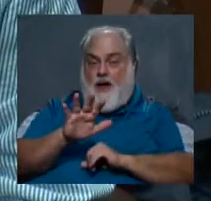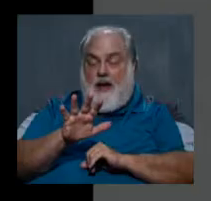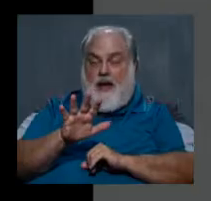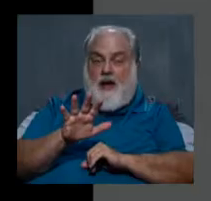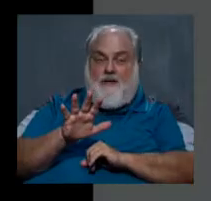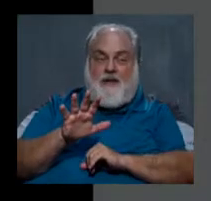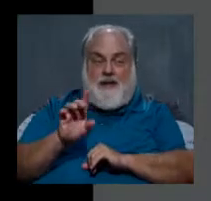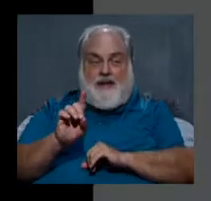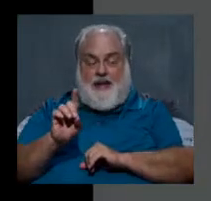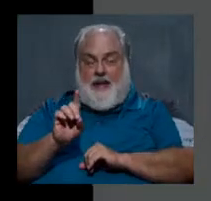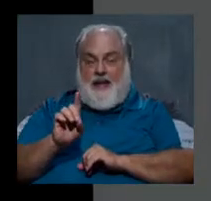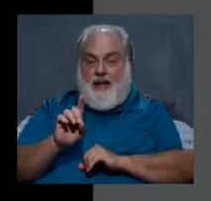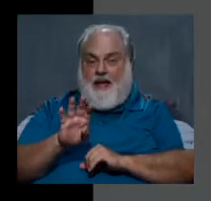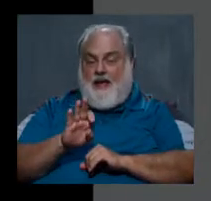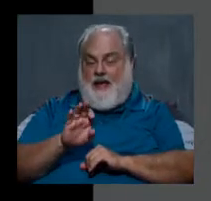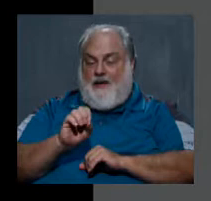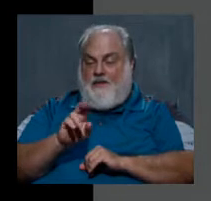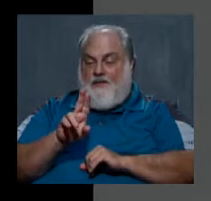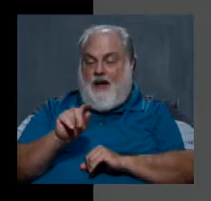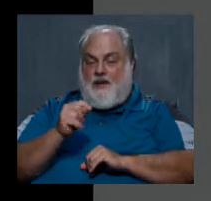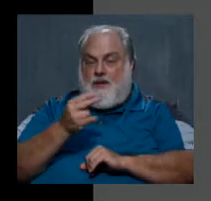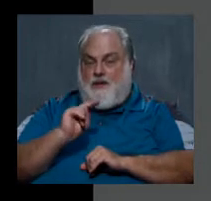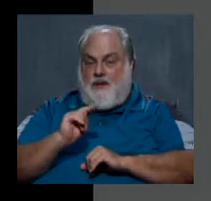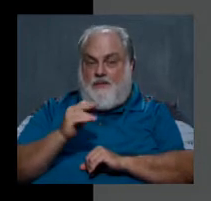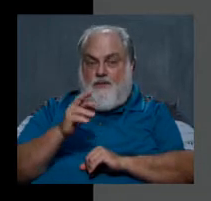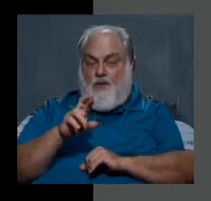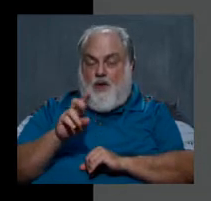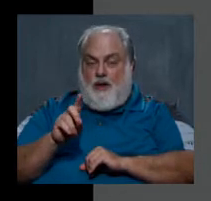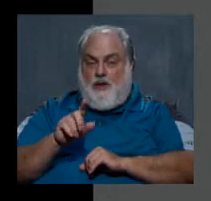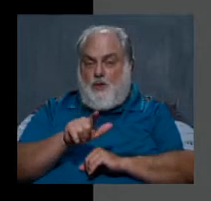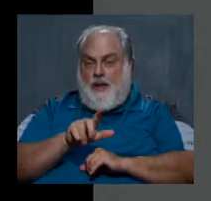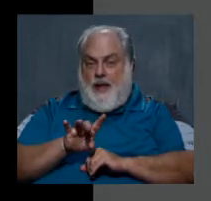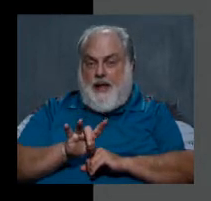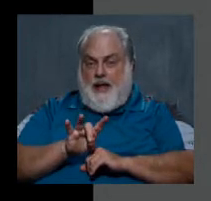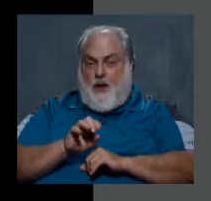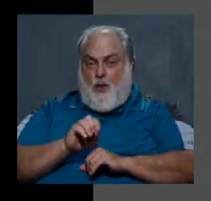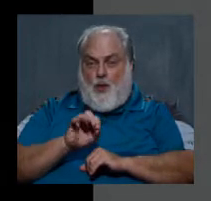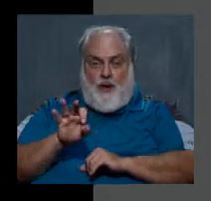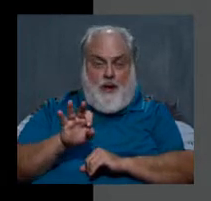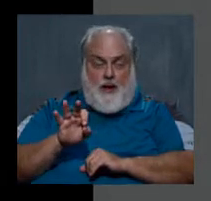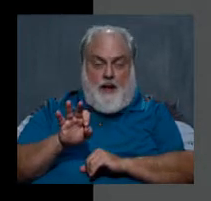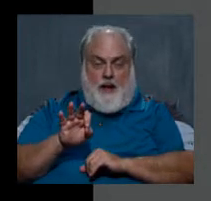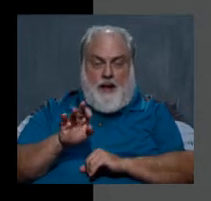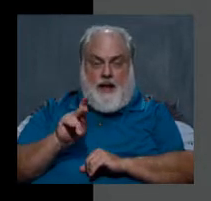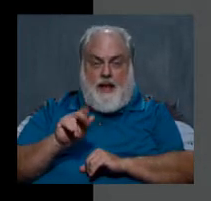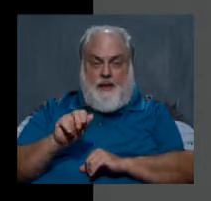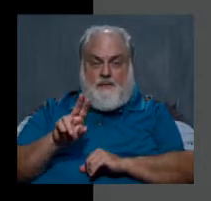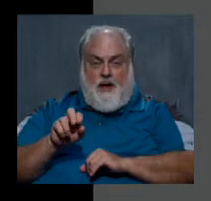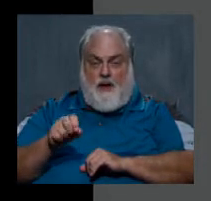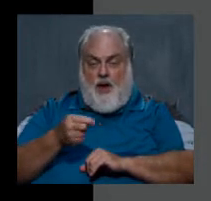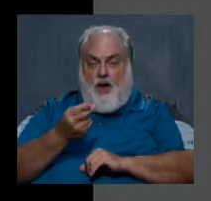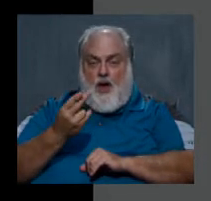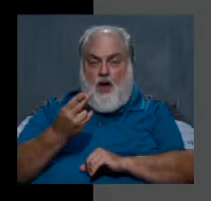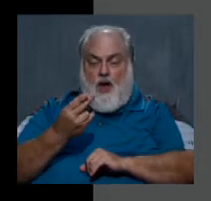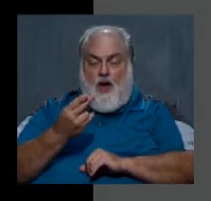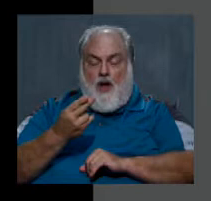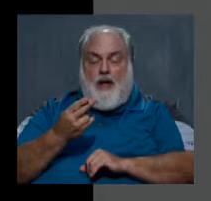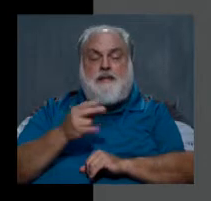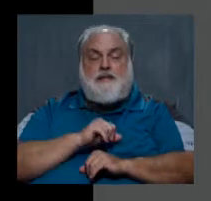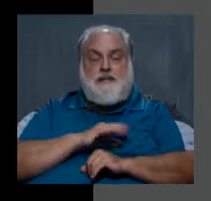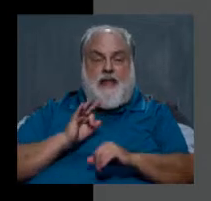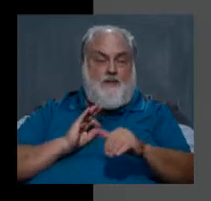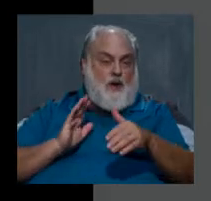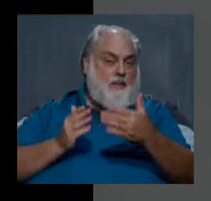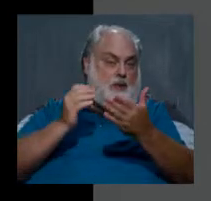Z-7905-B, the Fountain Short Form PCD, located at 2809 Cavanaugh Boulevard. Staff recommends approval of the request, subject